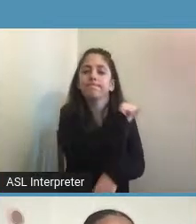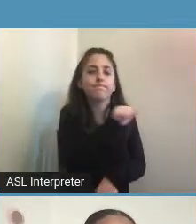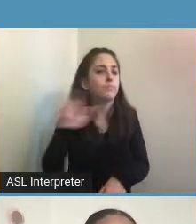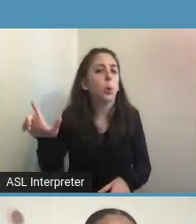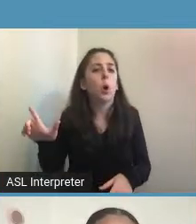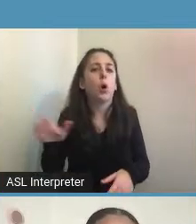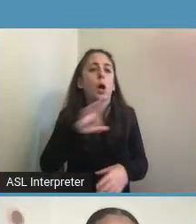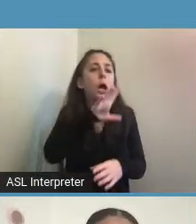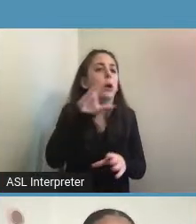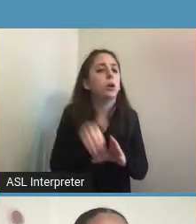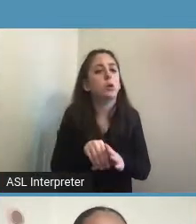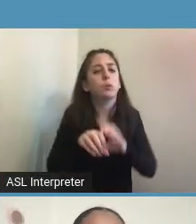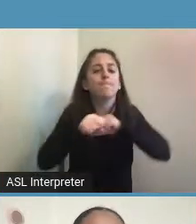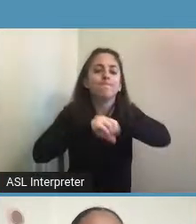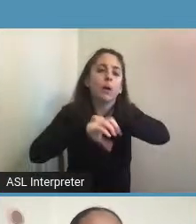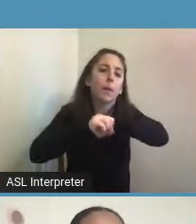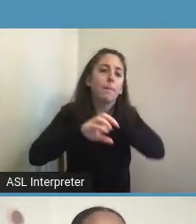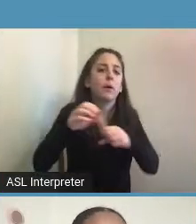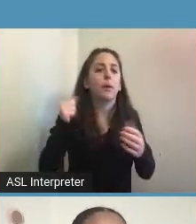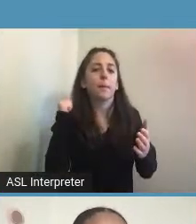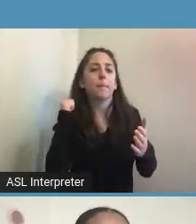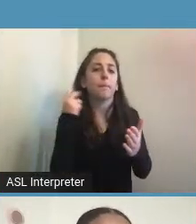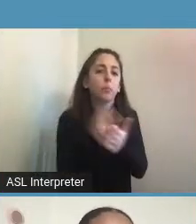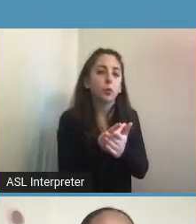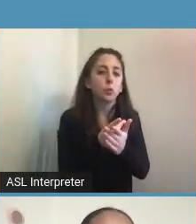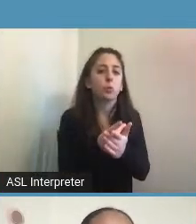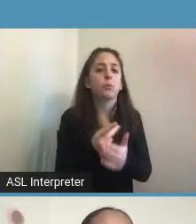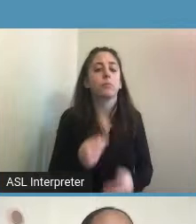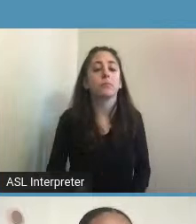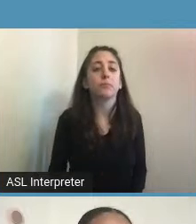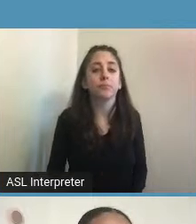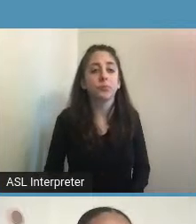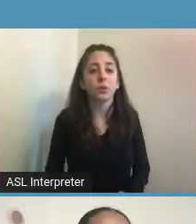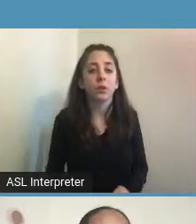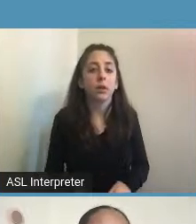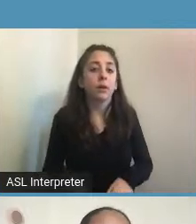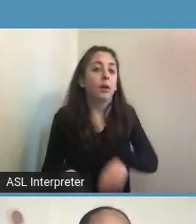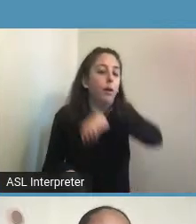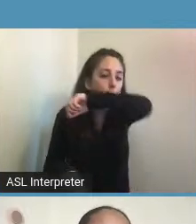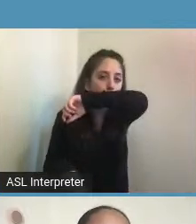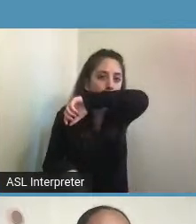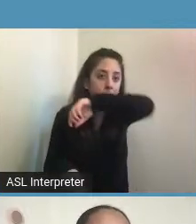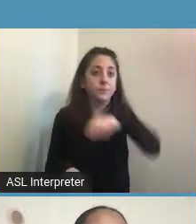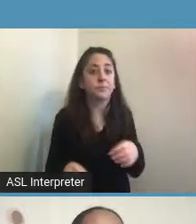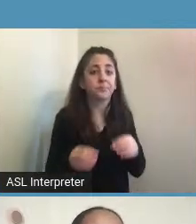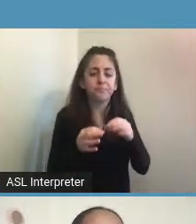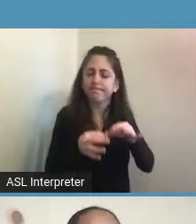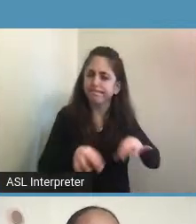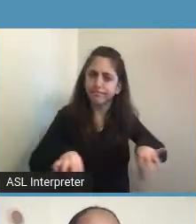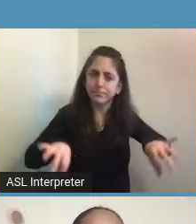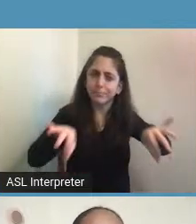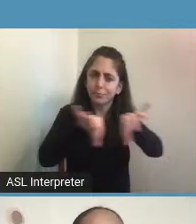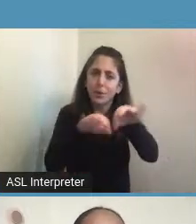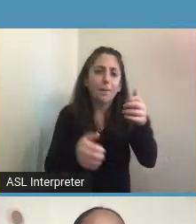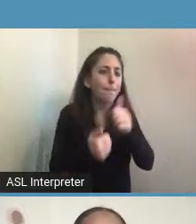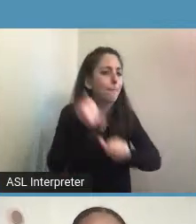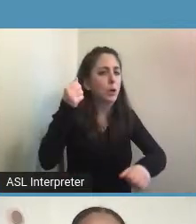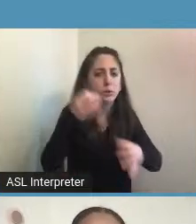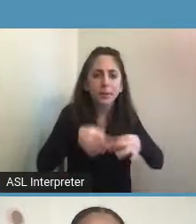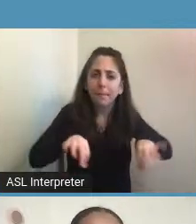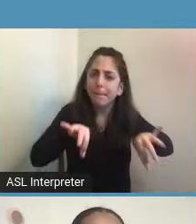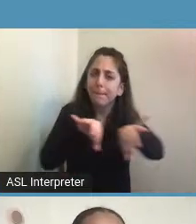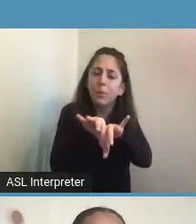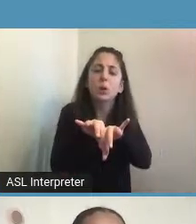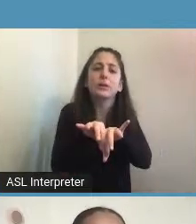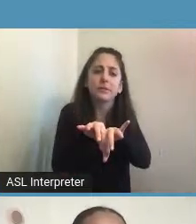in the campaign? And the most important part of everything that you do, please take a moment to